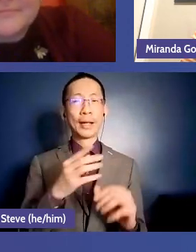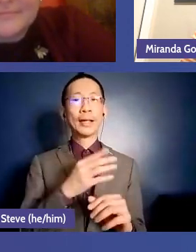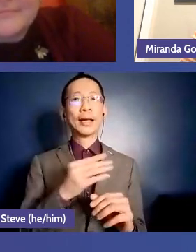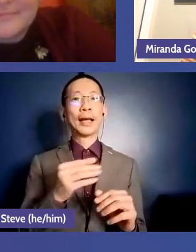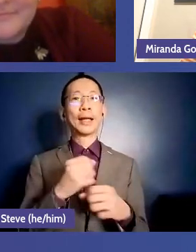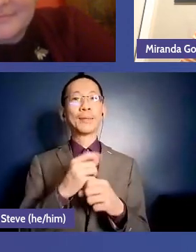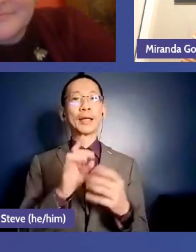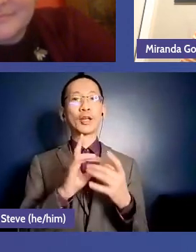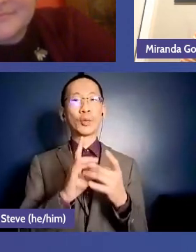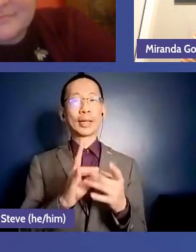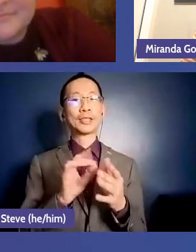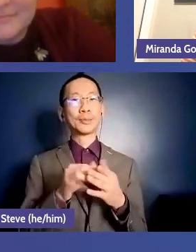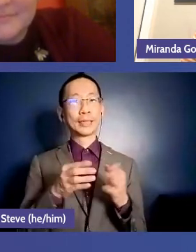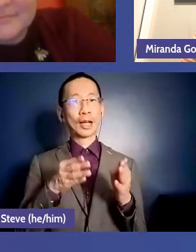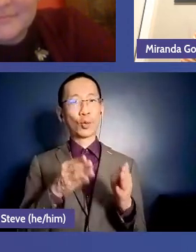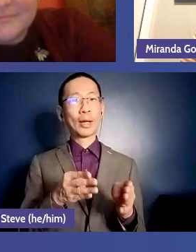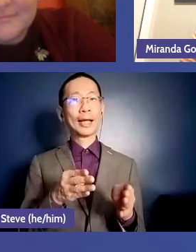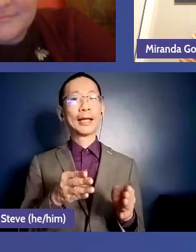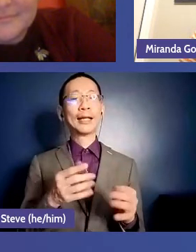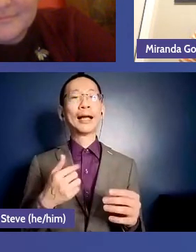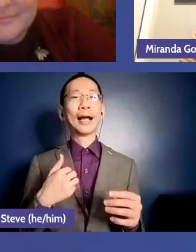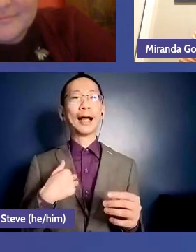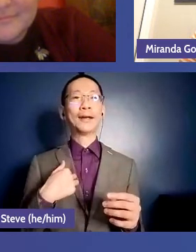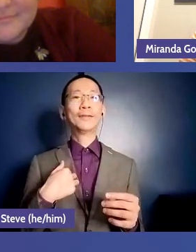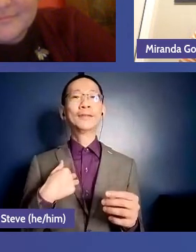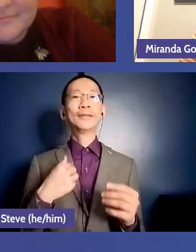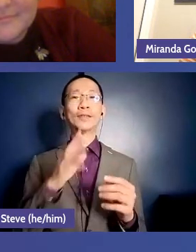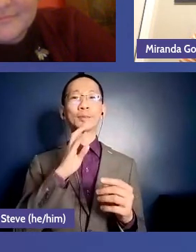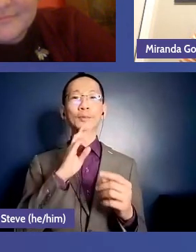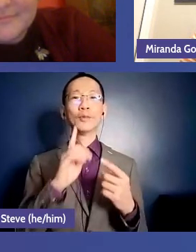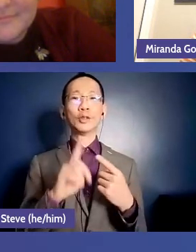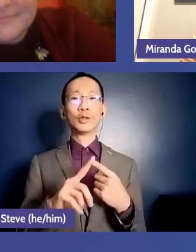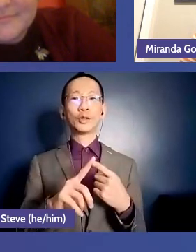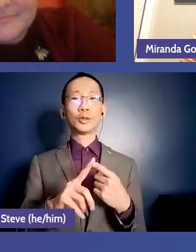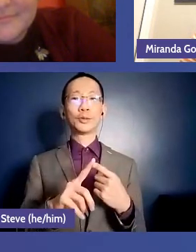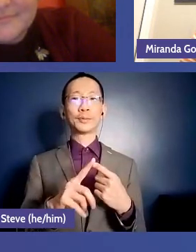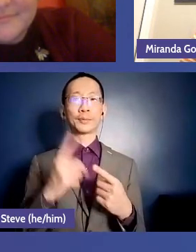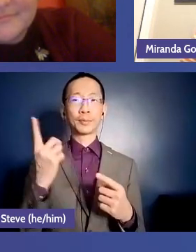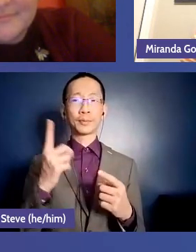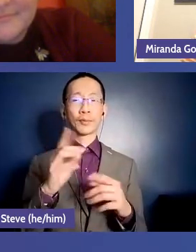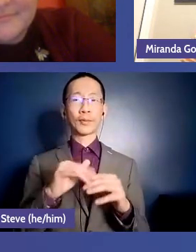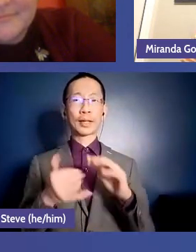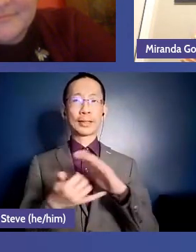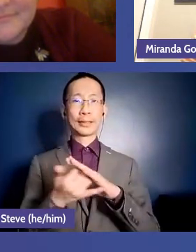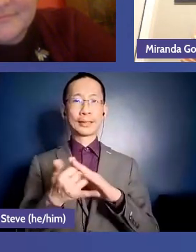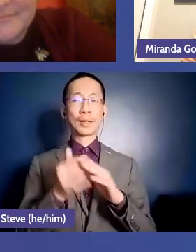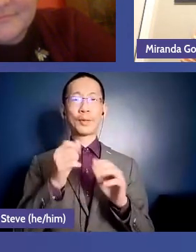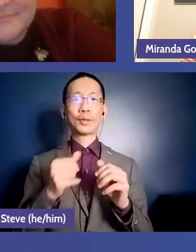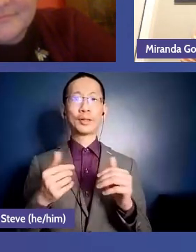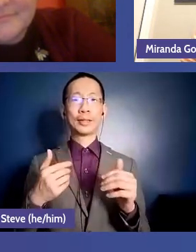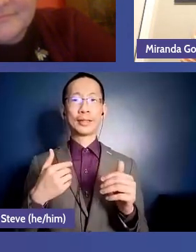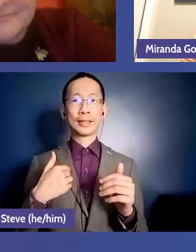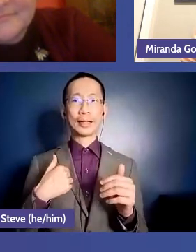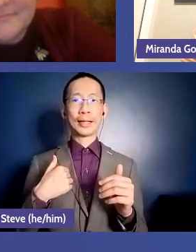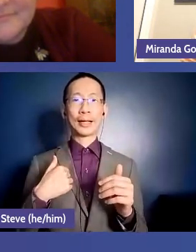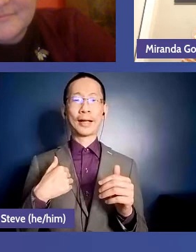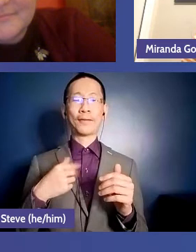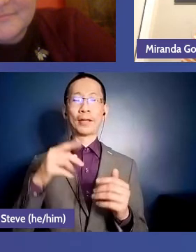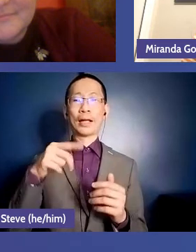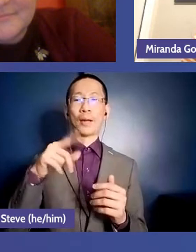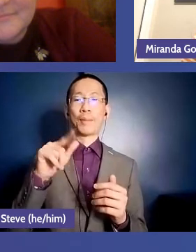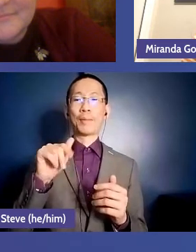making relationships that way. I've spoken to someone on the subway who was holding a play below the show I just saw, and she ended